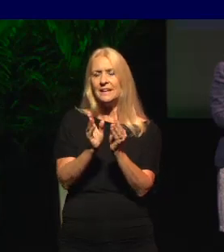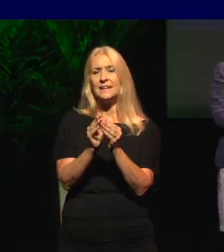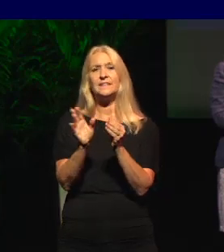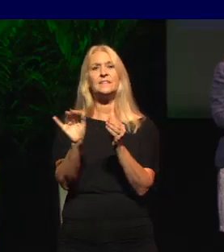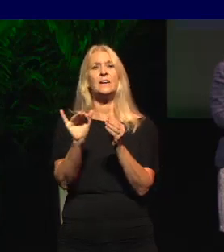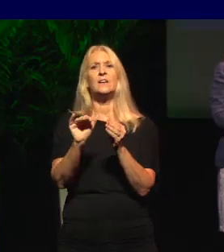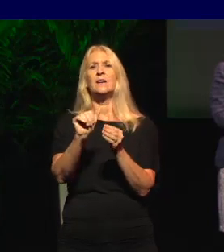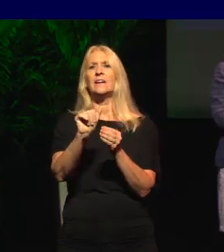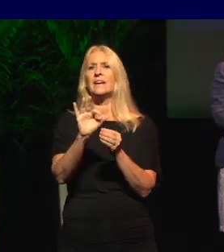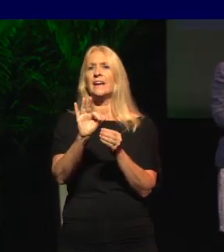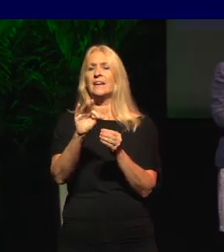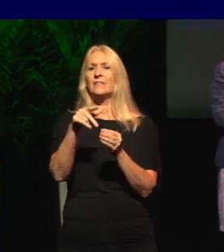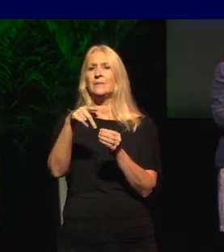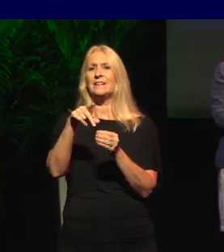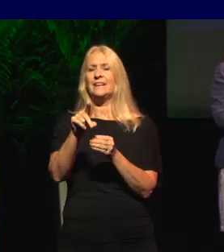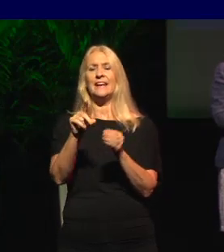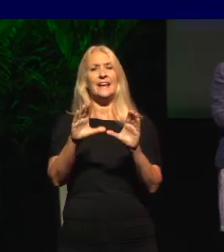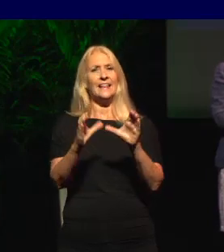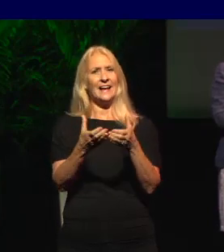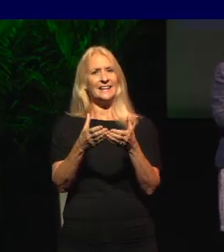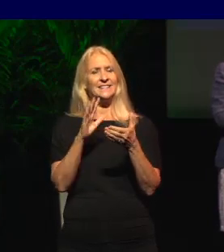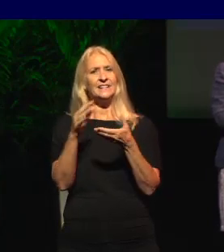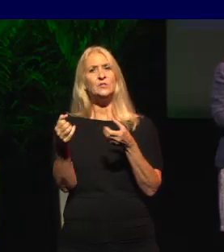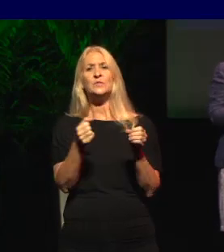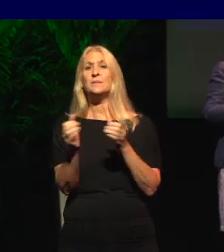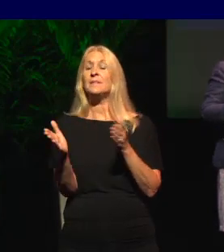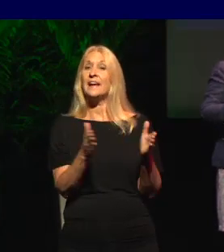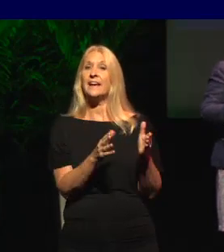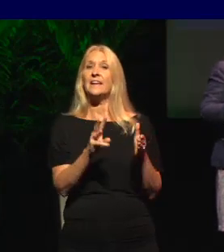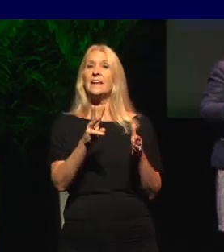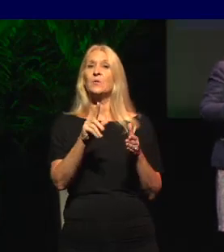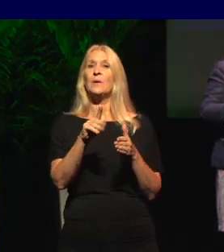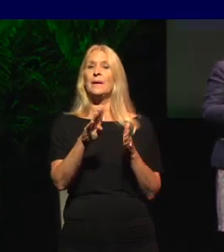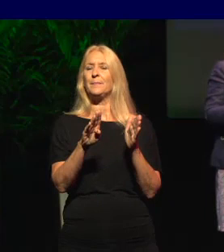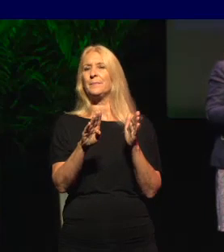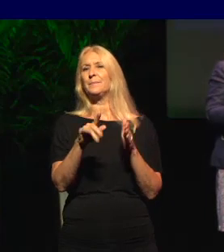through AFPD courses and the Strategic Planning webpage.